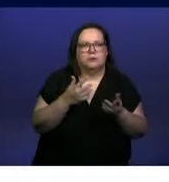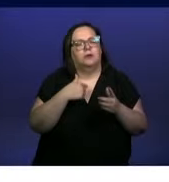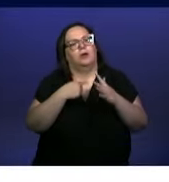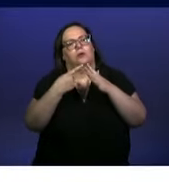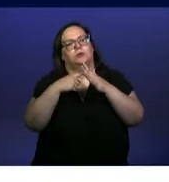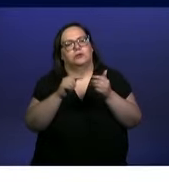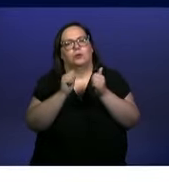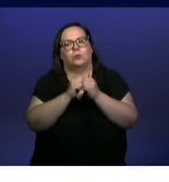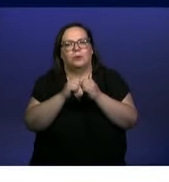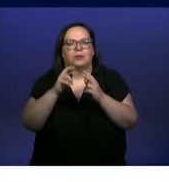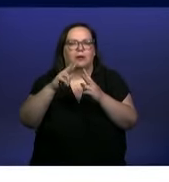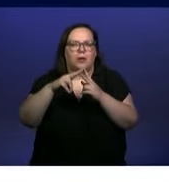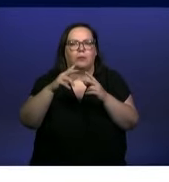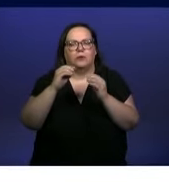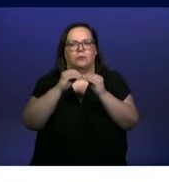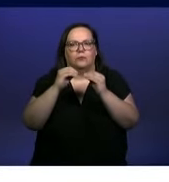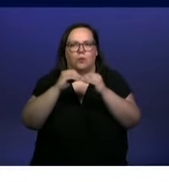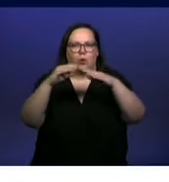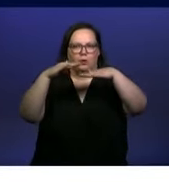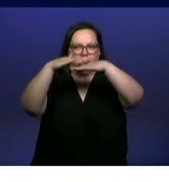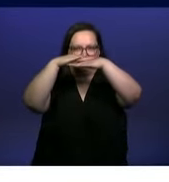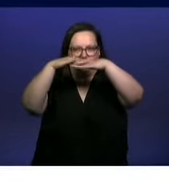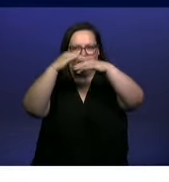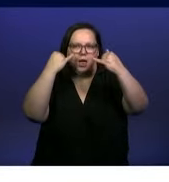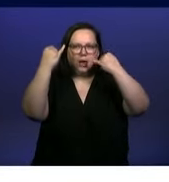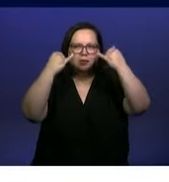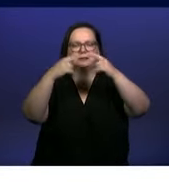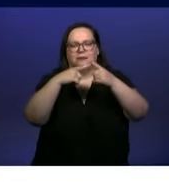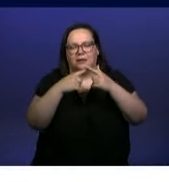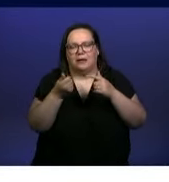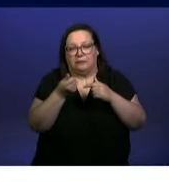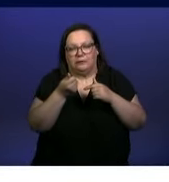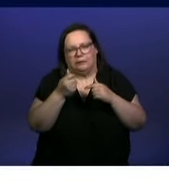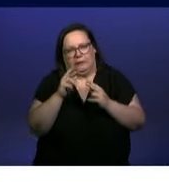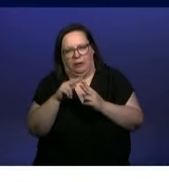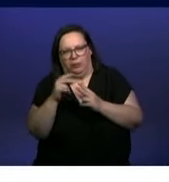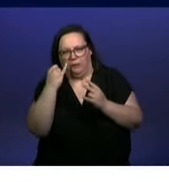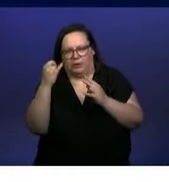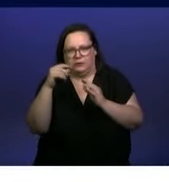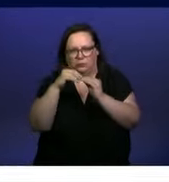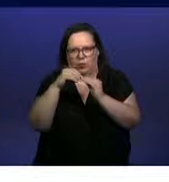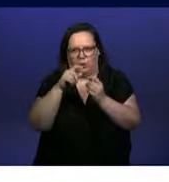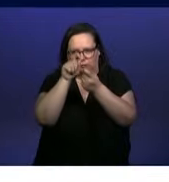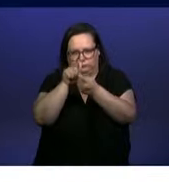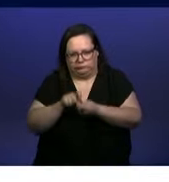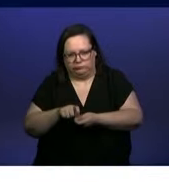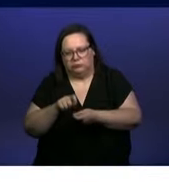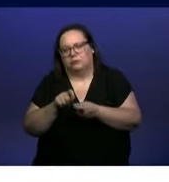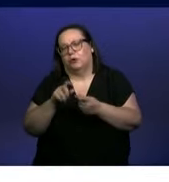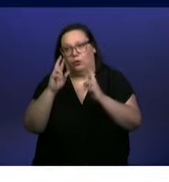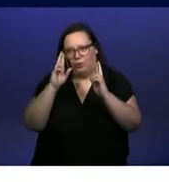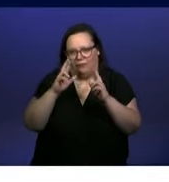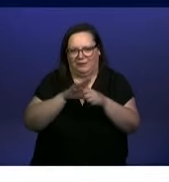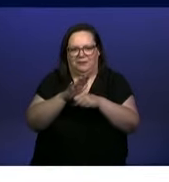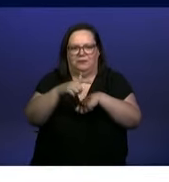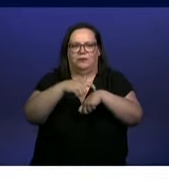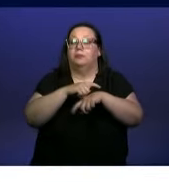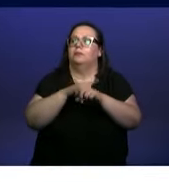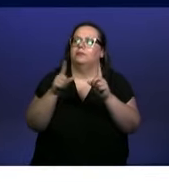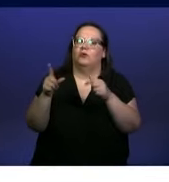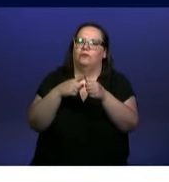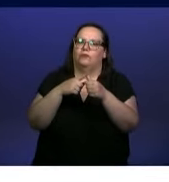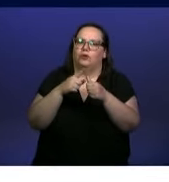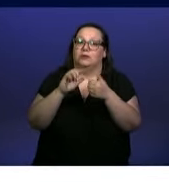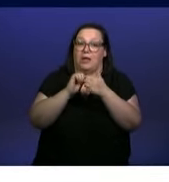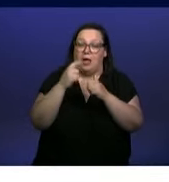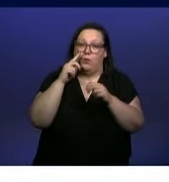foot view ideas and then a couple into the weeds, and hopefully have enough time. First of all, we have to change how we look at healthcare. We're